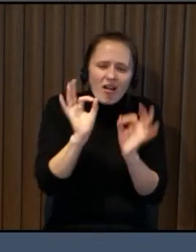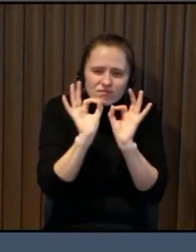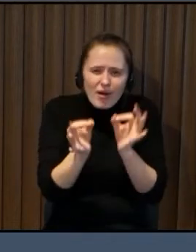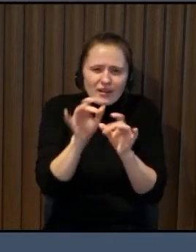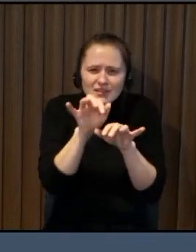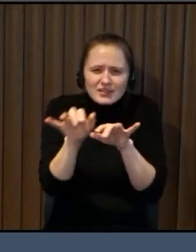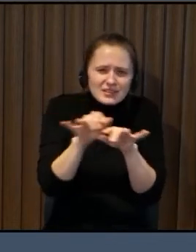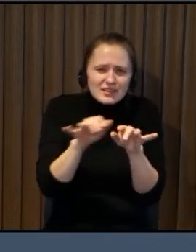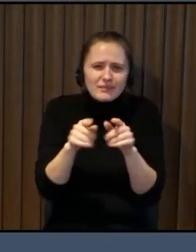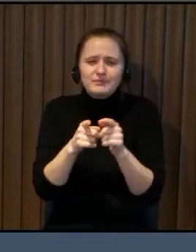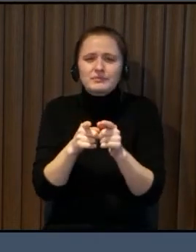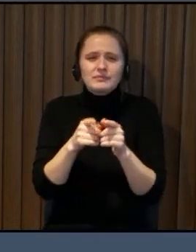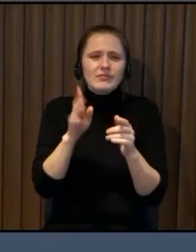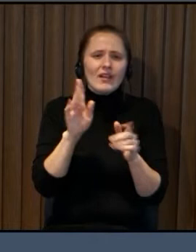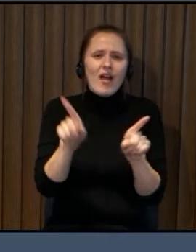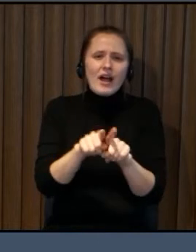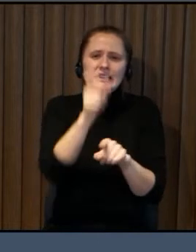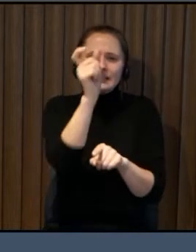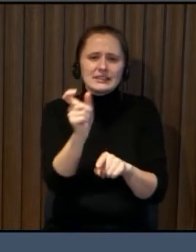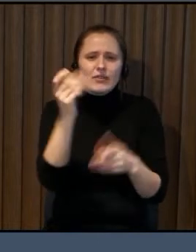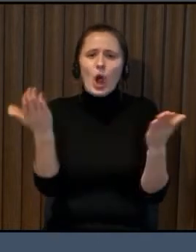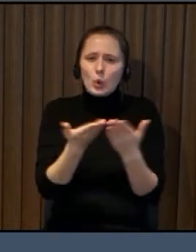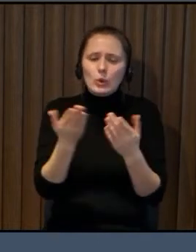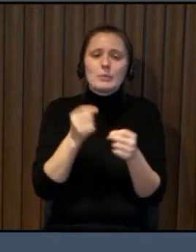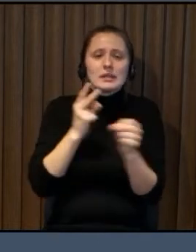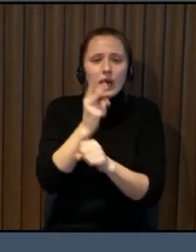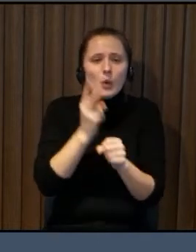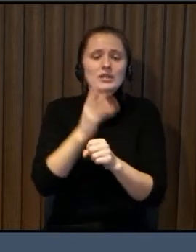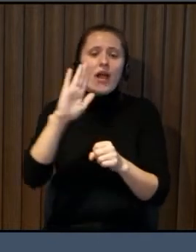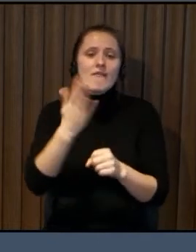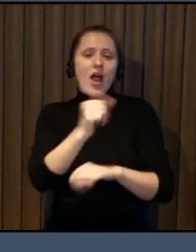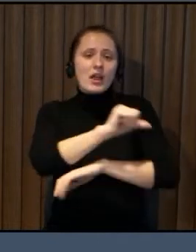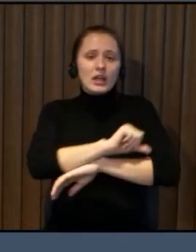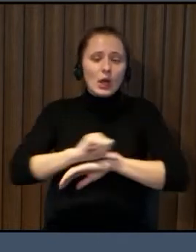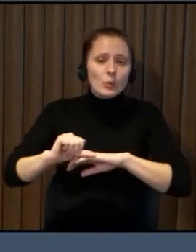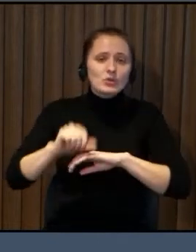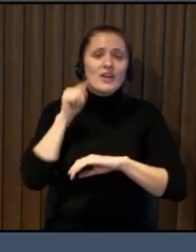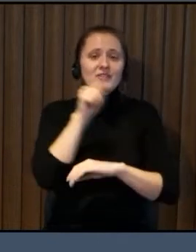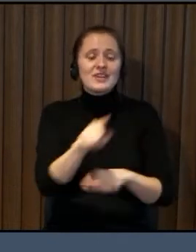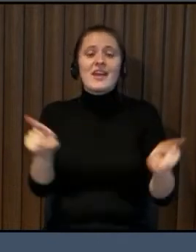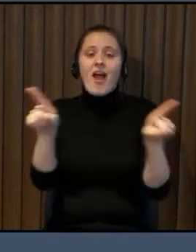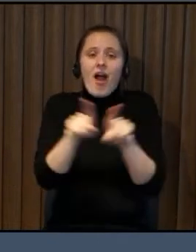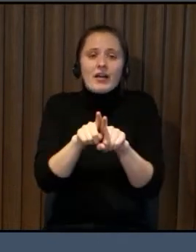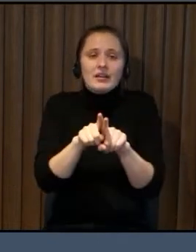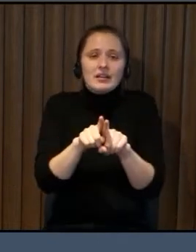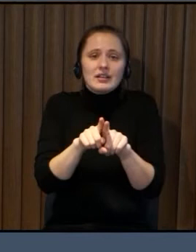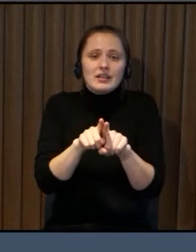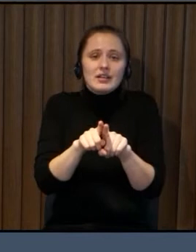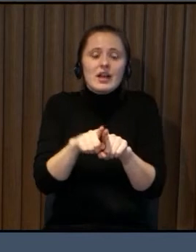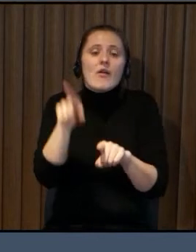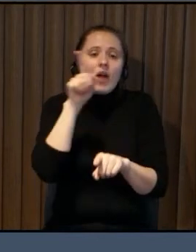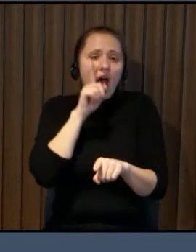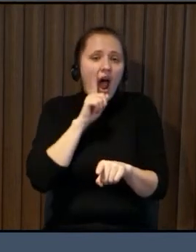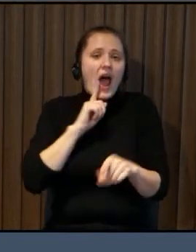For my father, for whom it's hard to use the internet bank, I'm developing